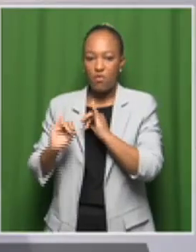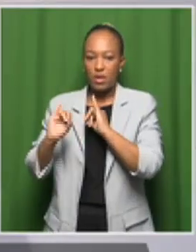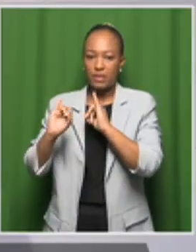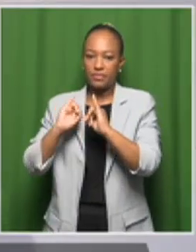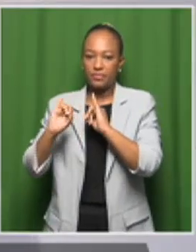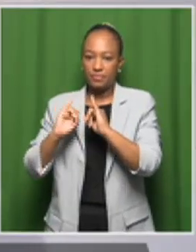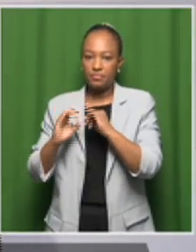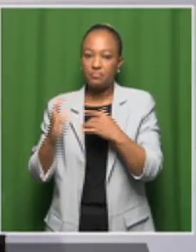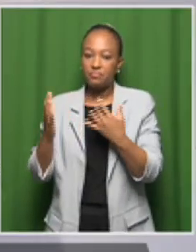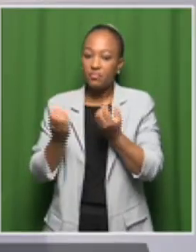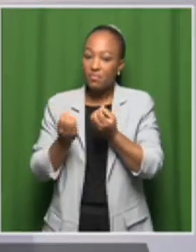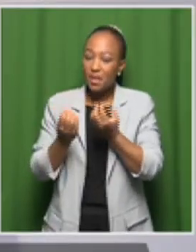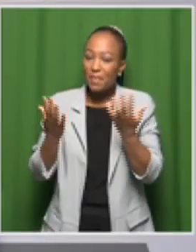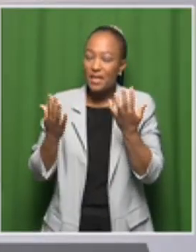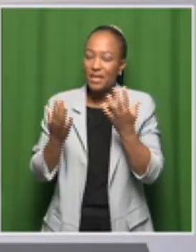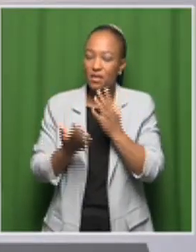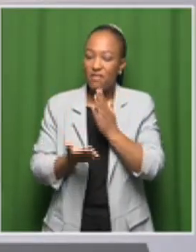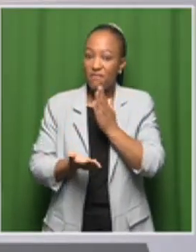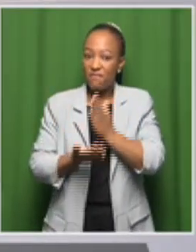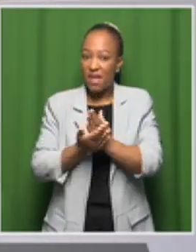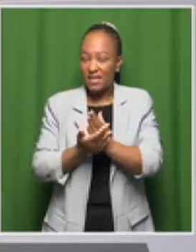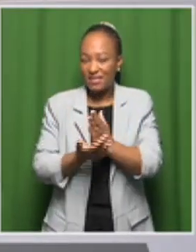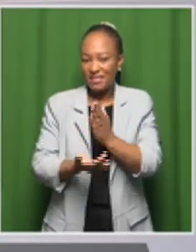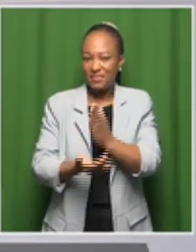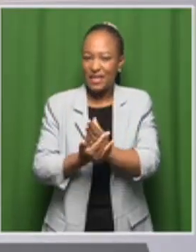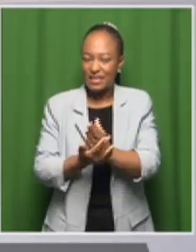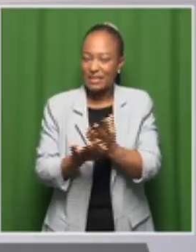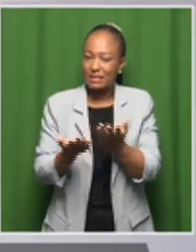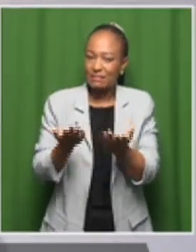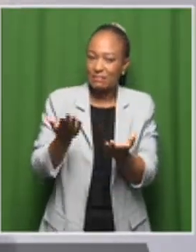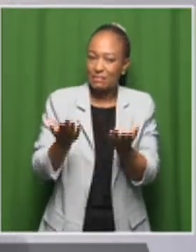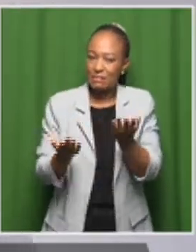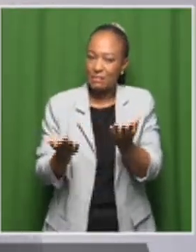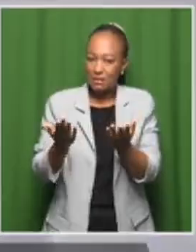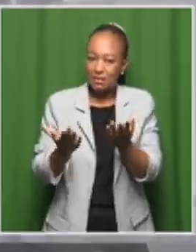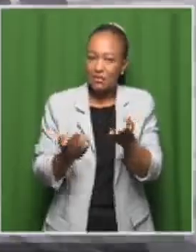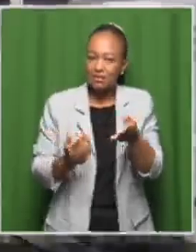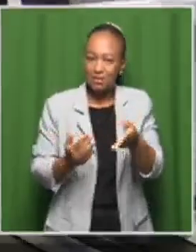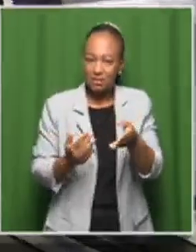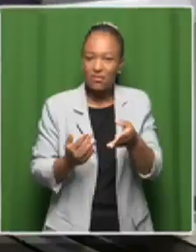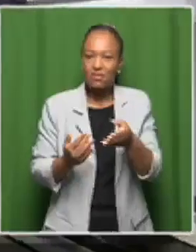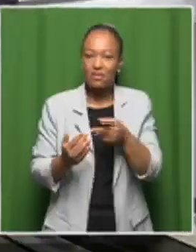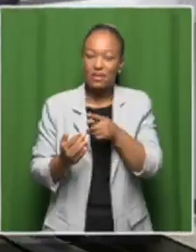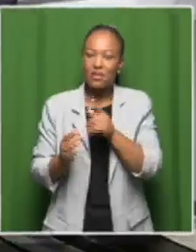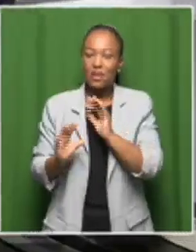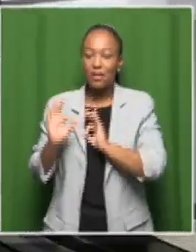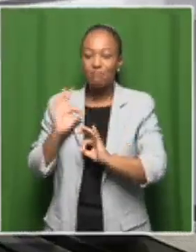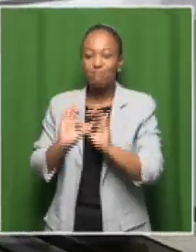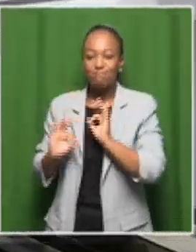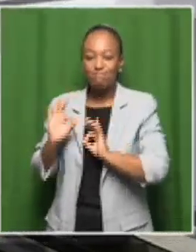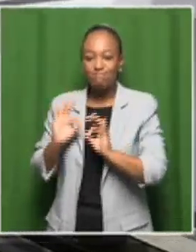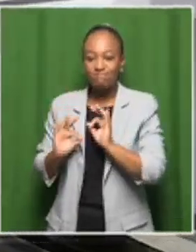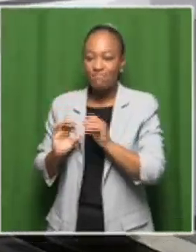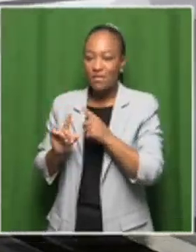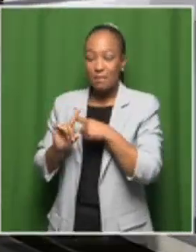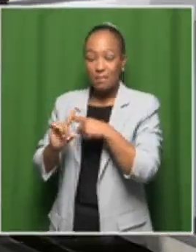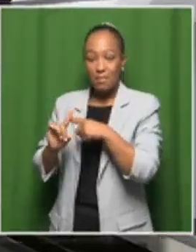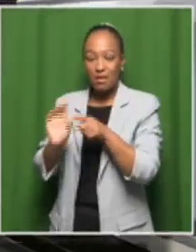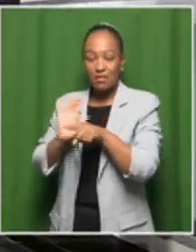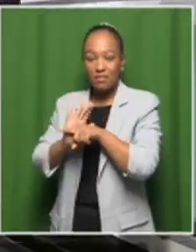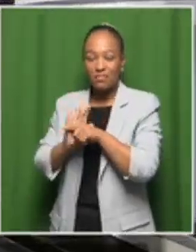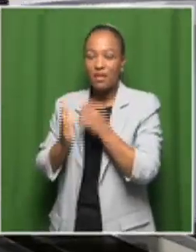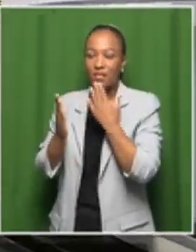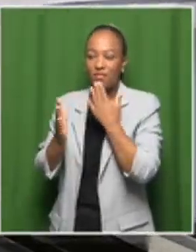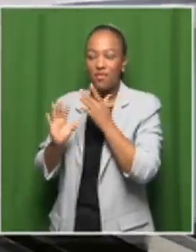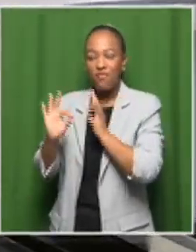of twisted facts, especially online trading. So he's going to be joining us to talk about his highs and lows. Thank you very much for joining